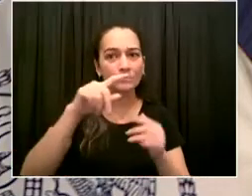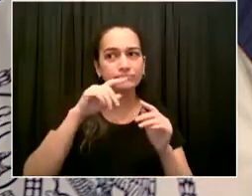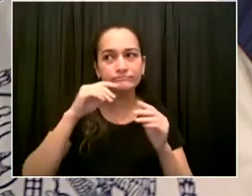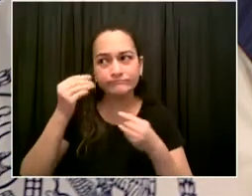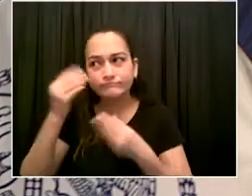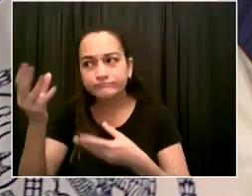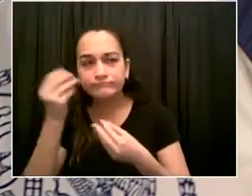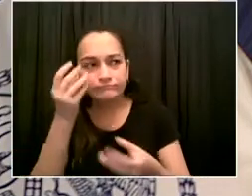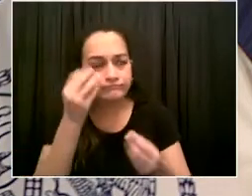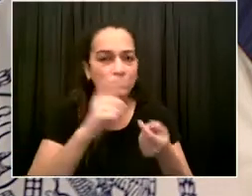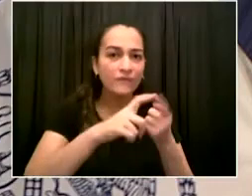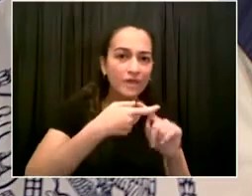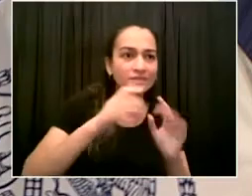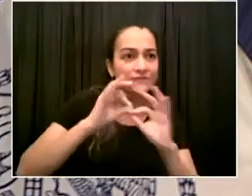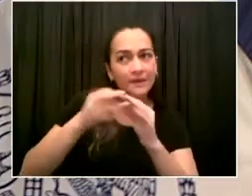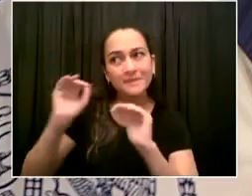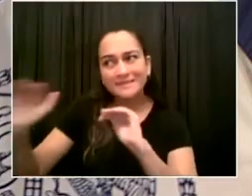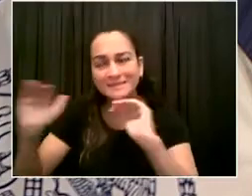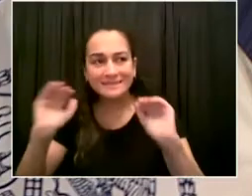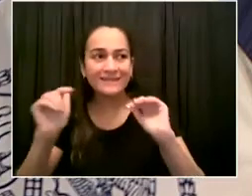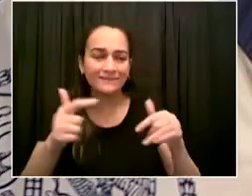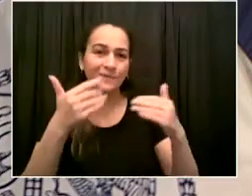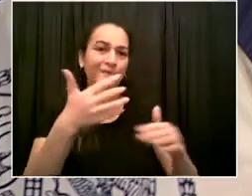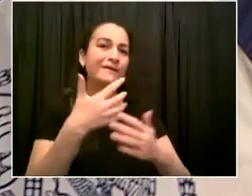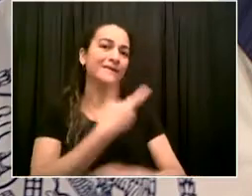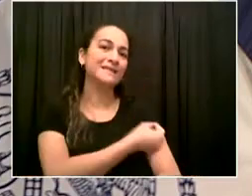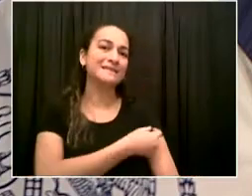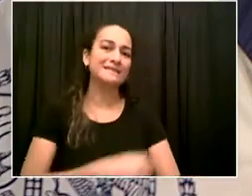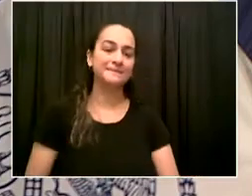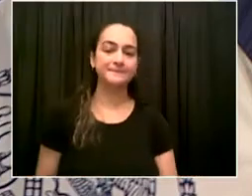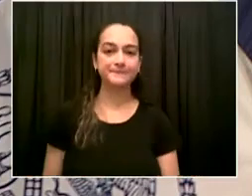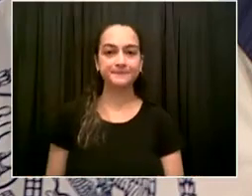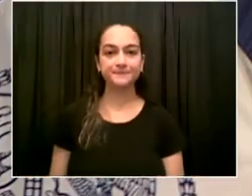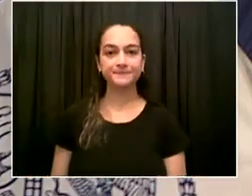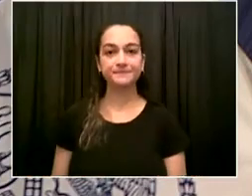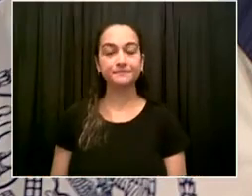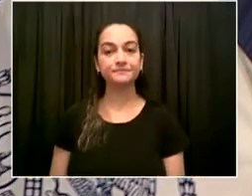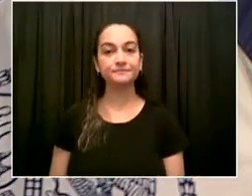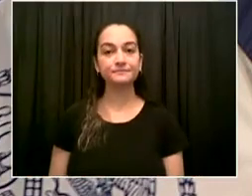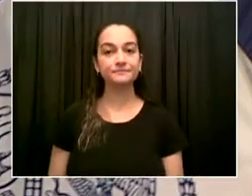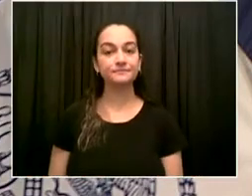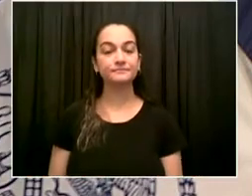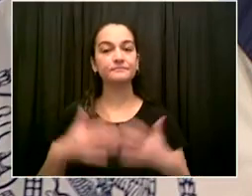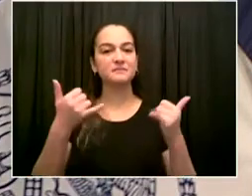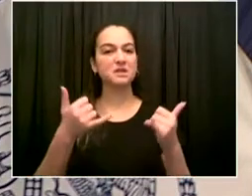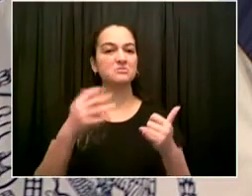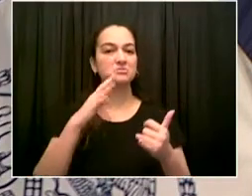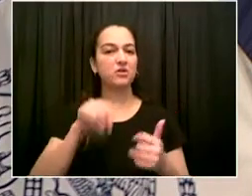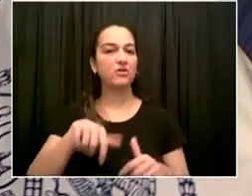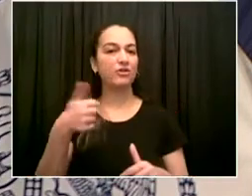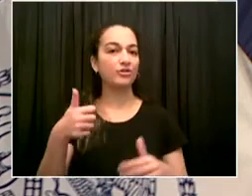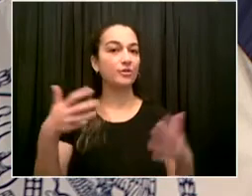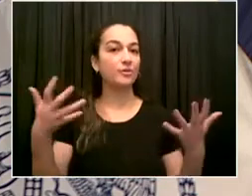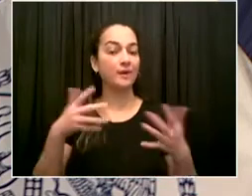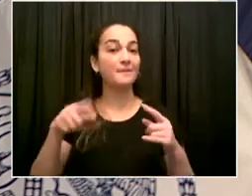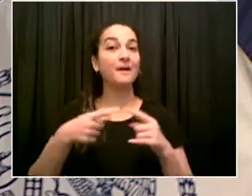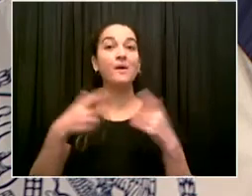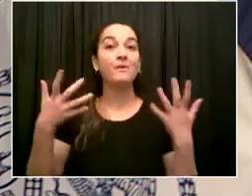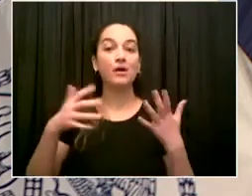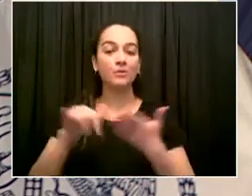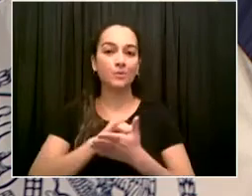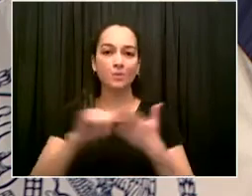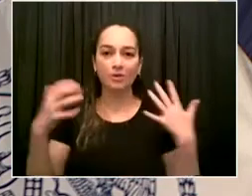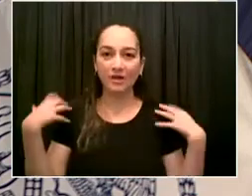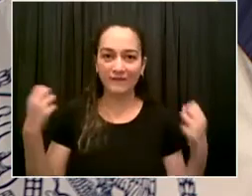to another part of our recovery, come back in New York City. Amazing things are happening with our homecoming week.